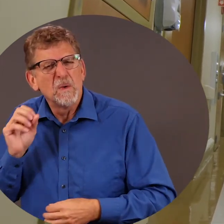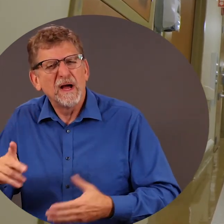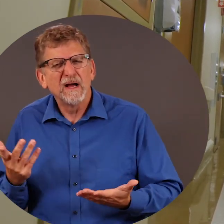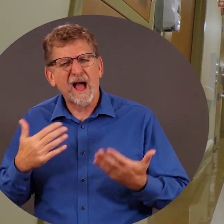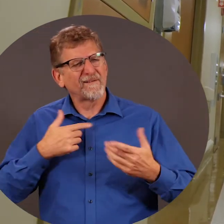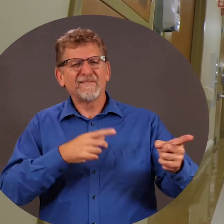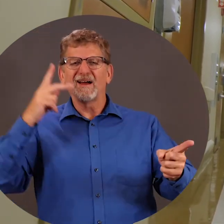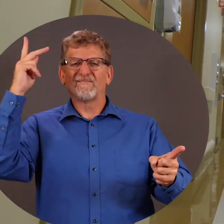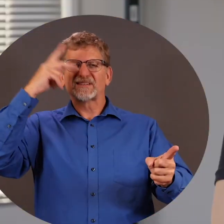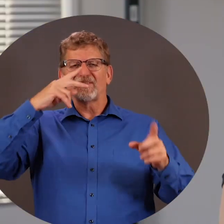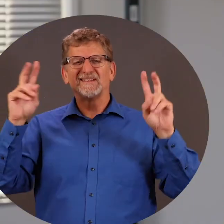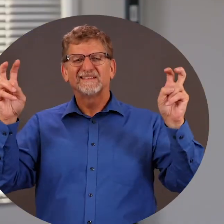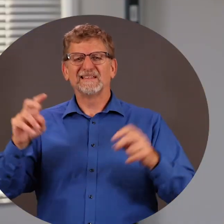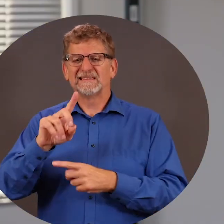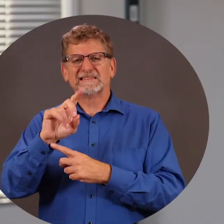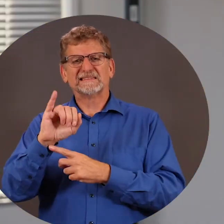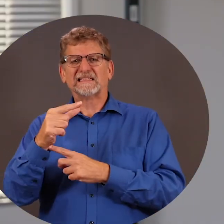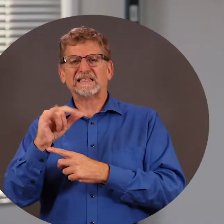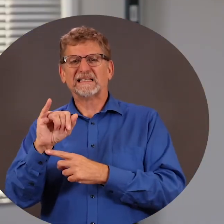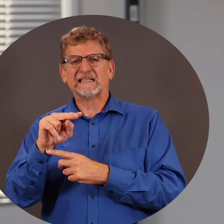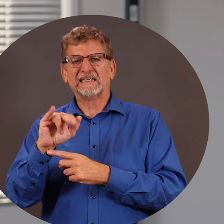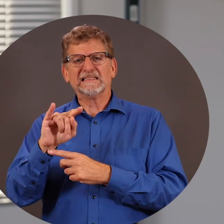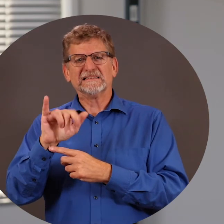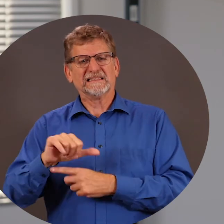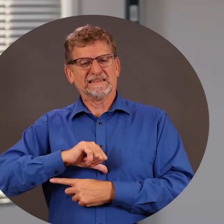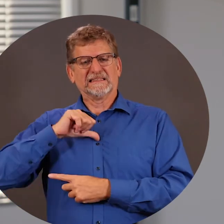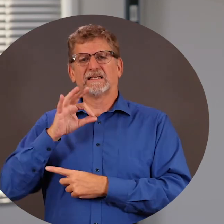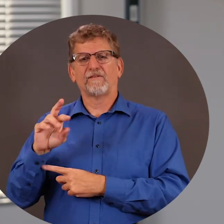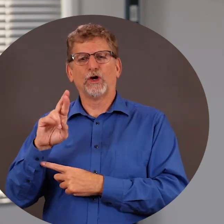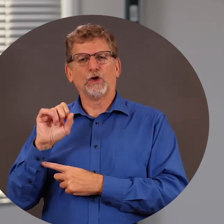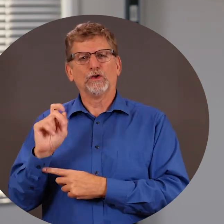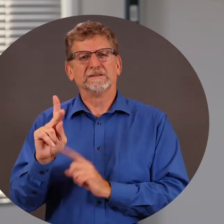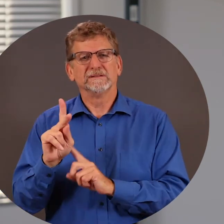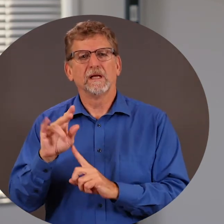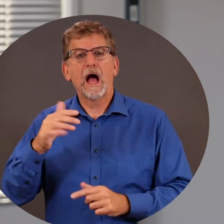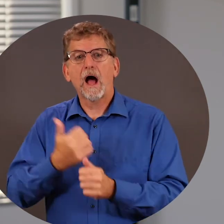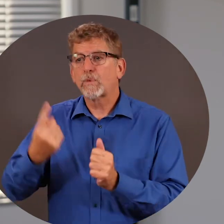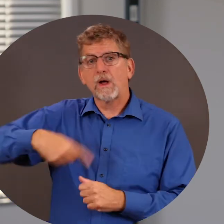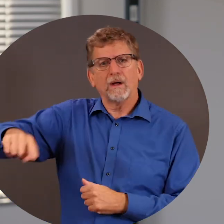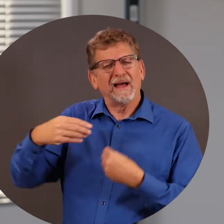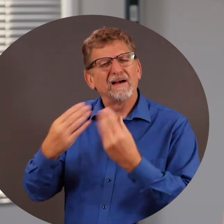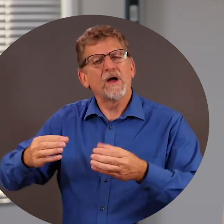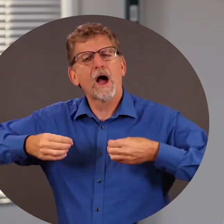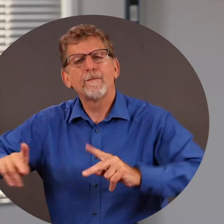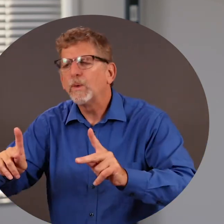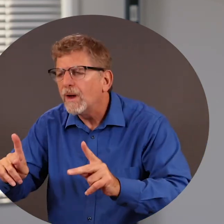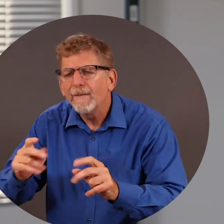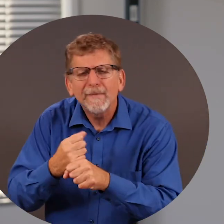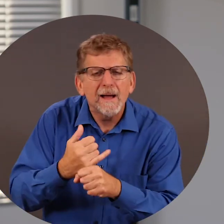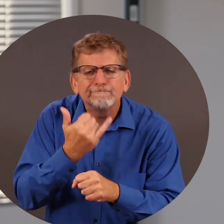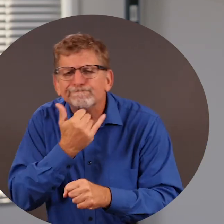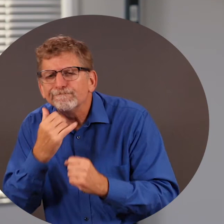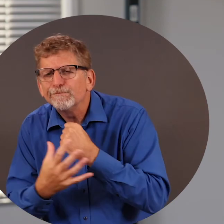experience life. There's a philosophy called dignity of risk, where everyone has the opportunity to make poor choices